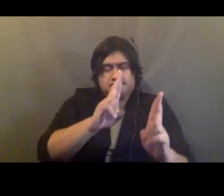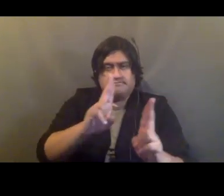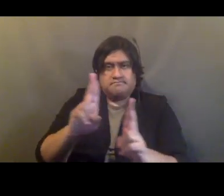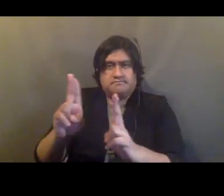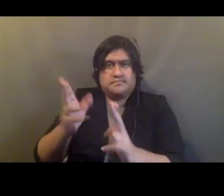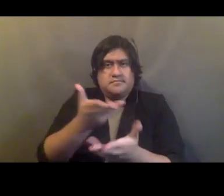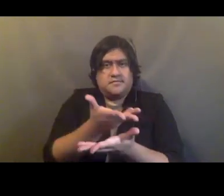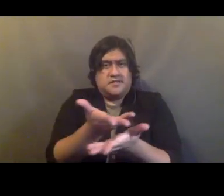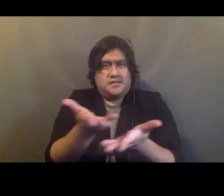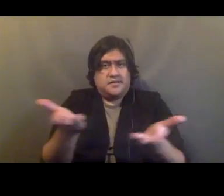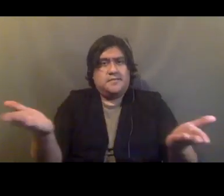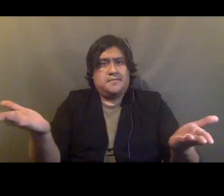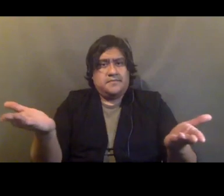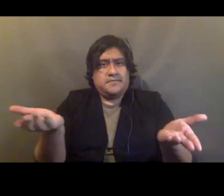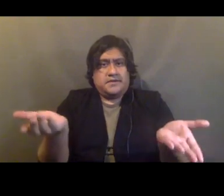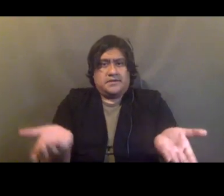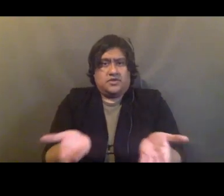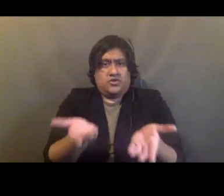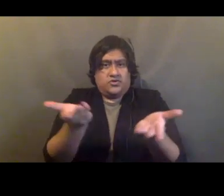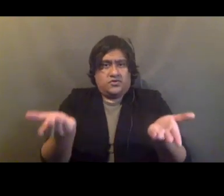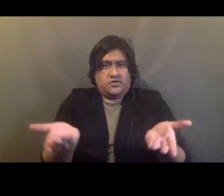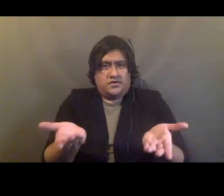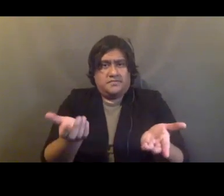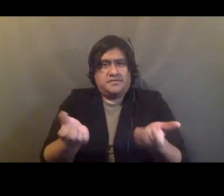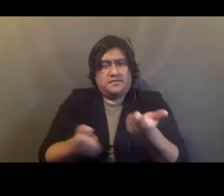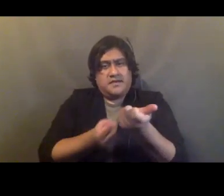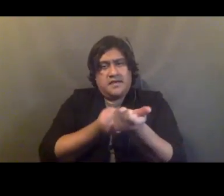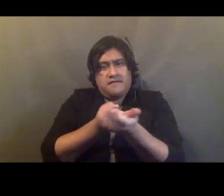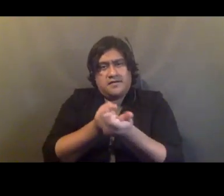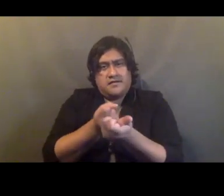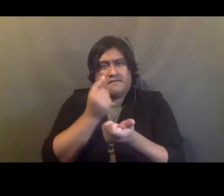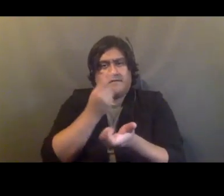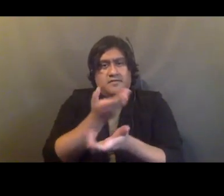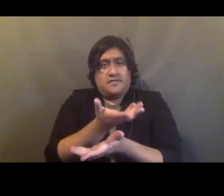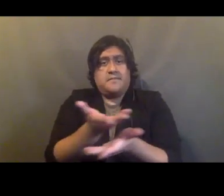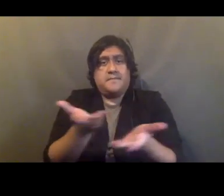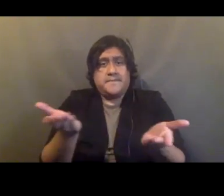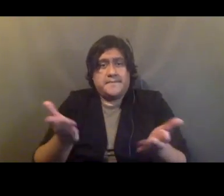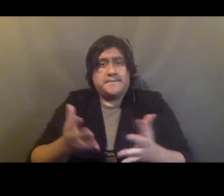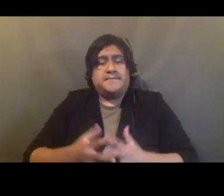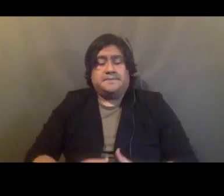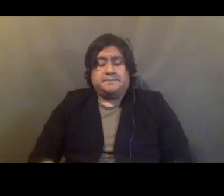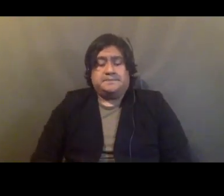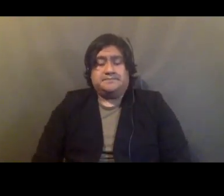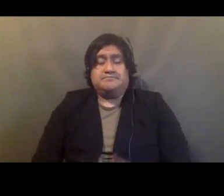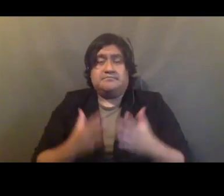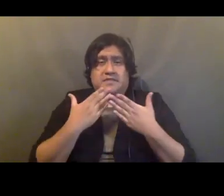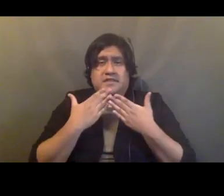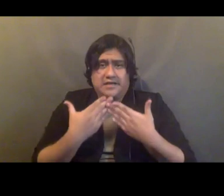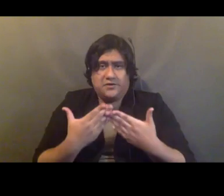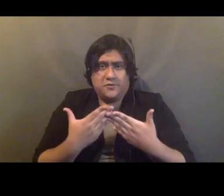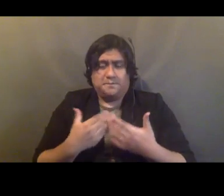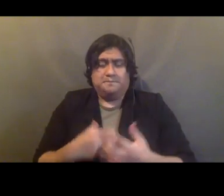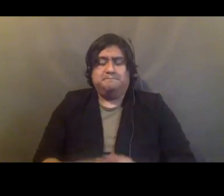by being here and advocating for them. Thank you.